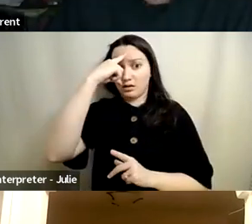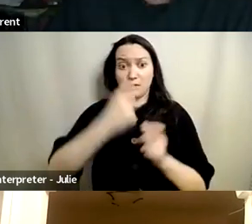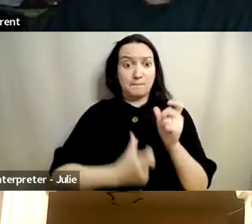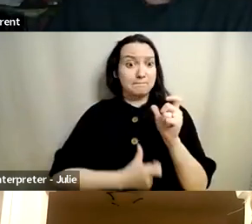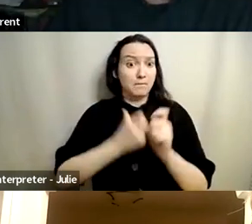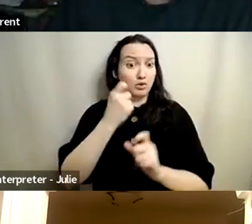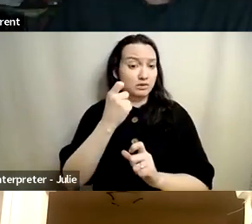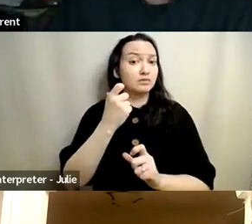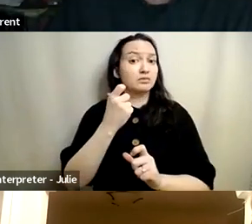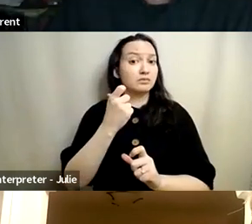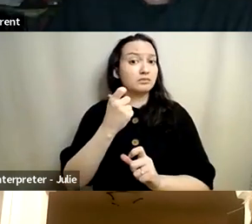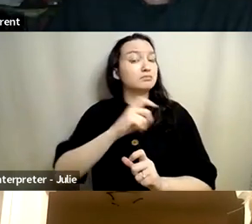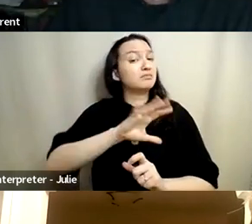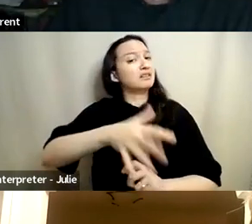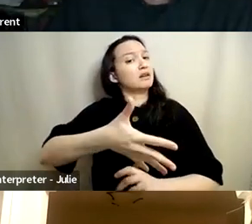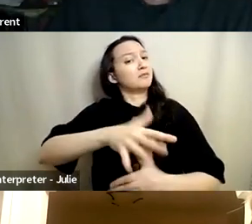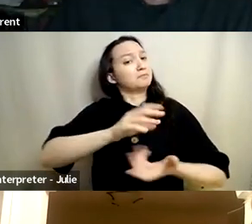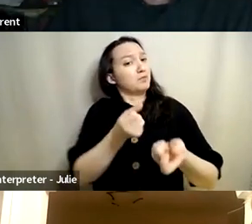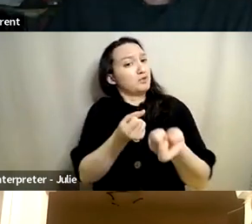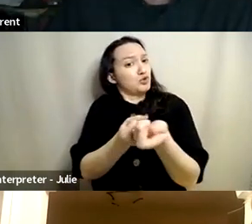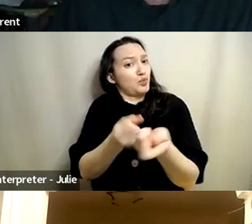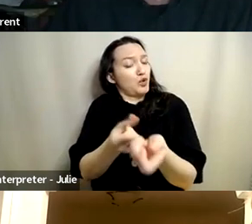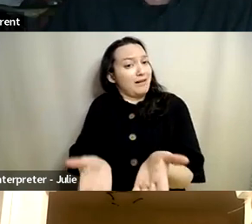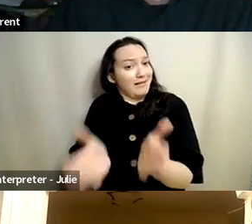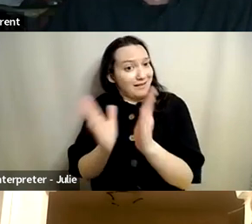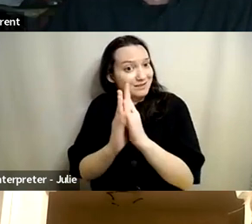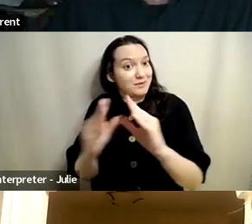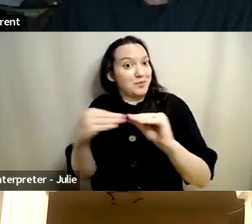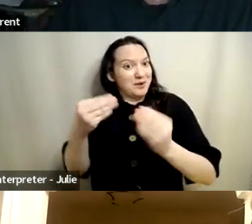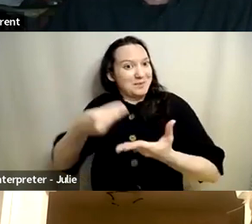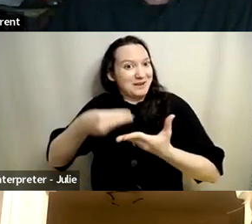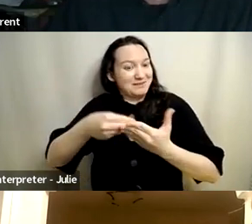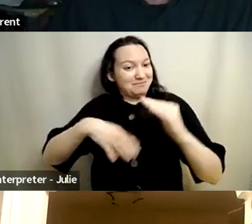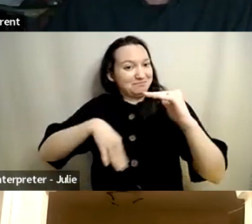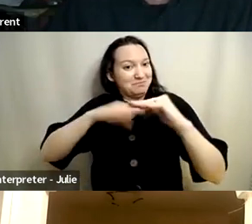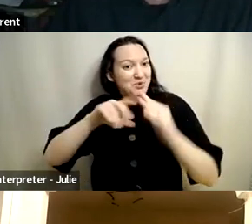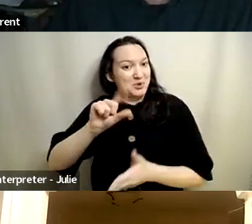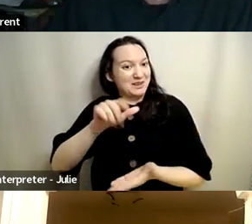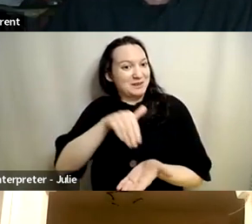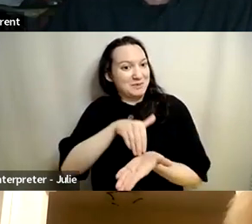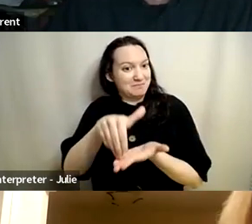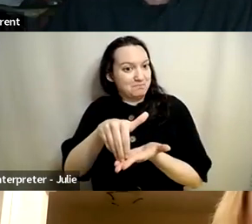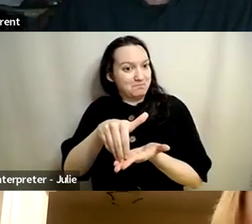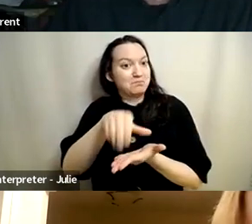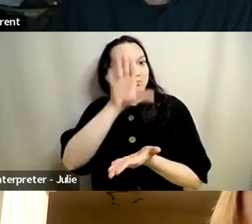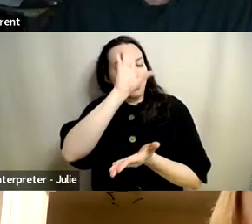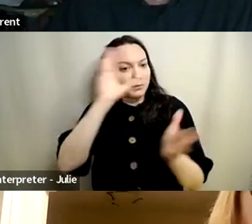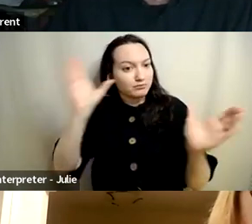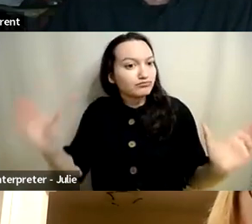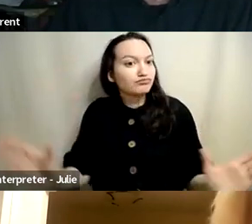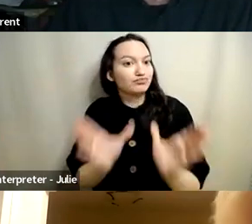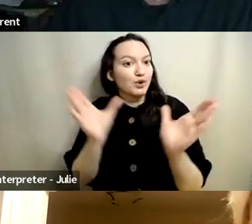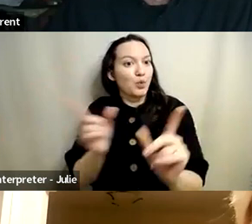in somewhat support of asking for more money, up to 20 million. I know we were pushing for